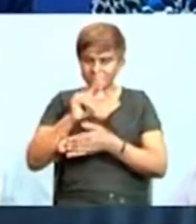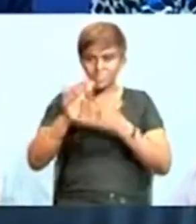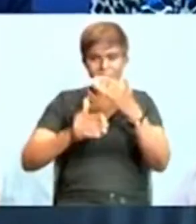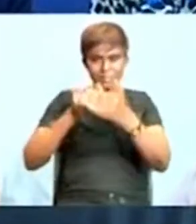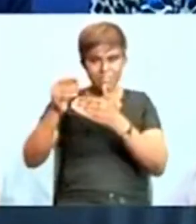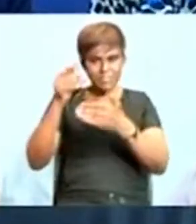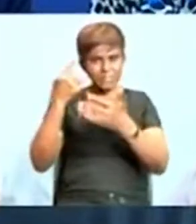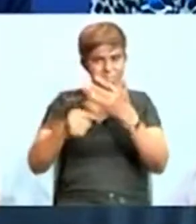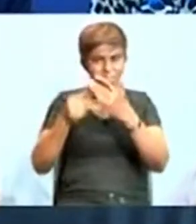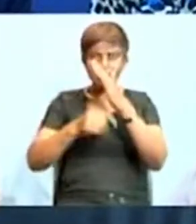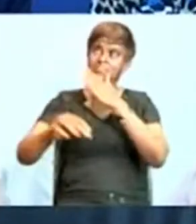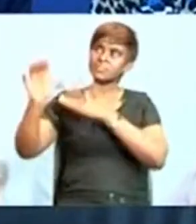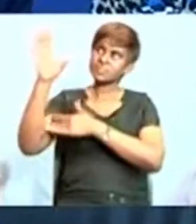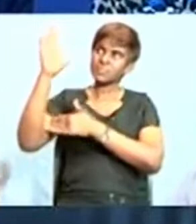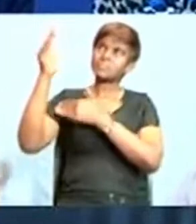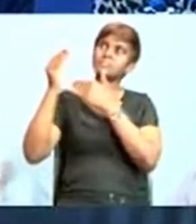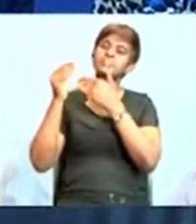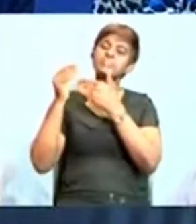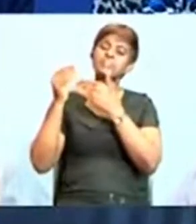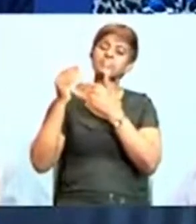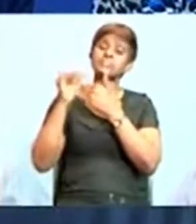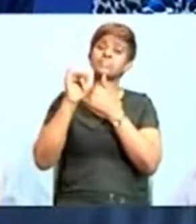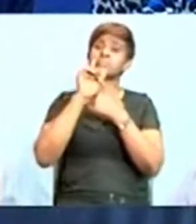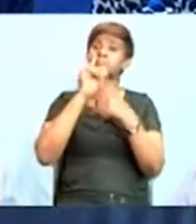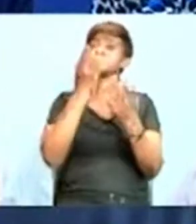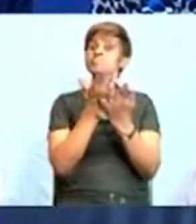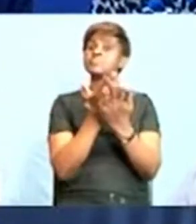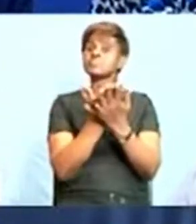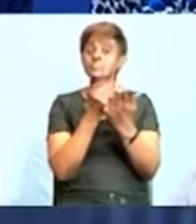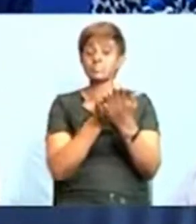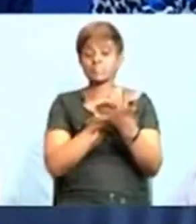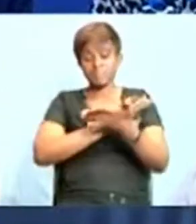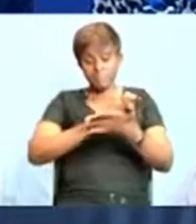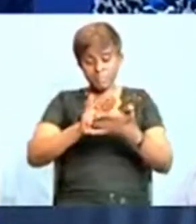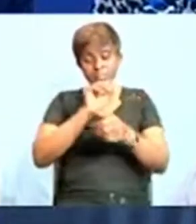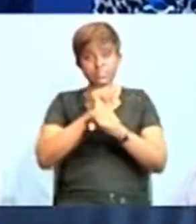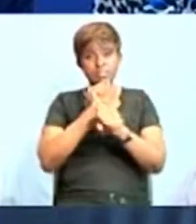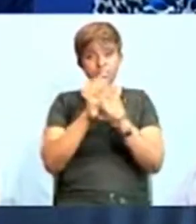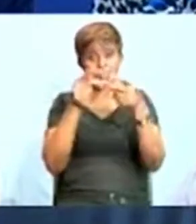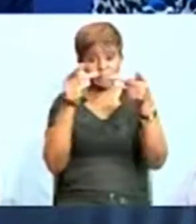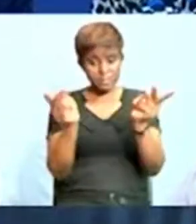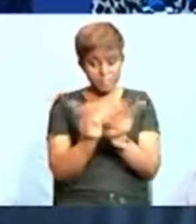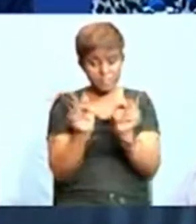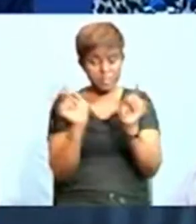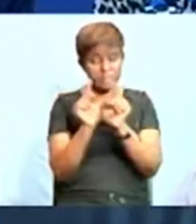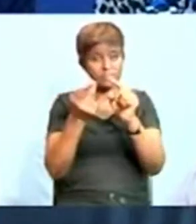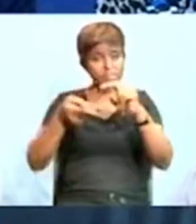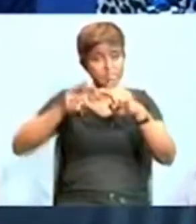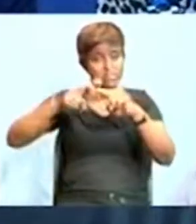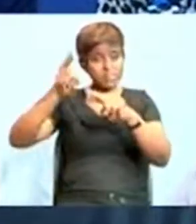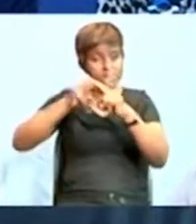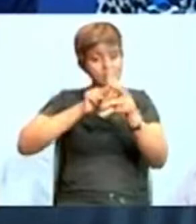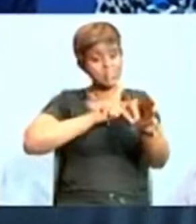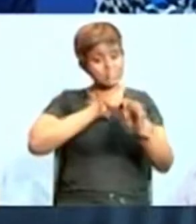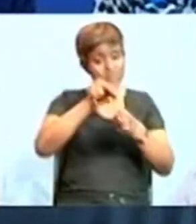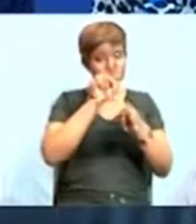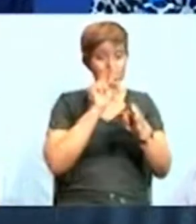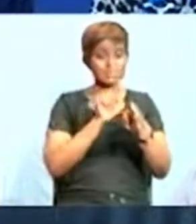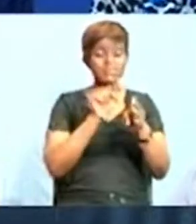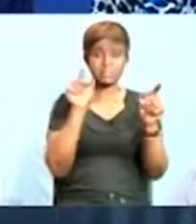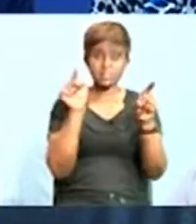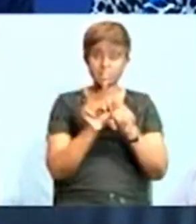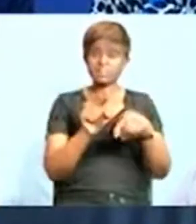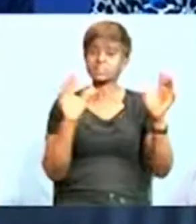to godliness. It is suggested that a clean workplace increases the professionalism